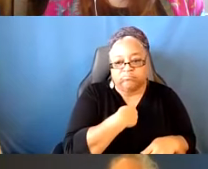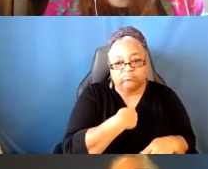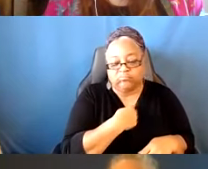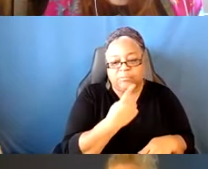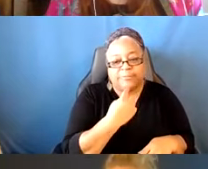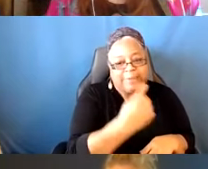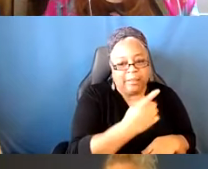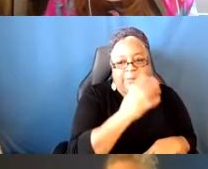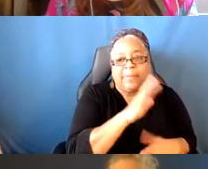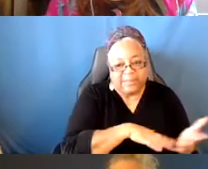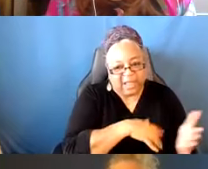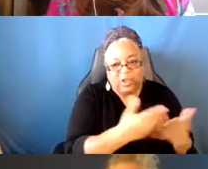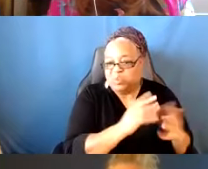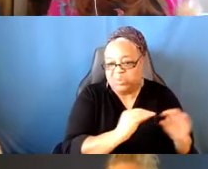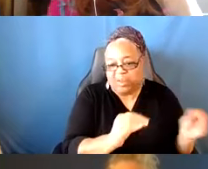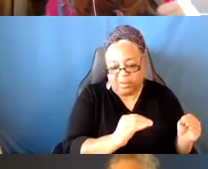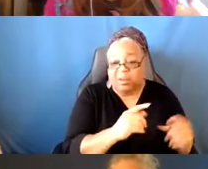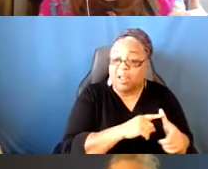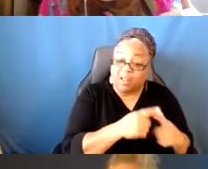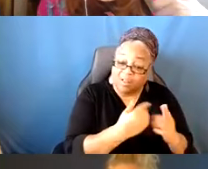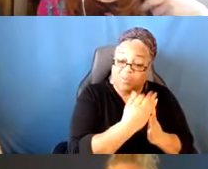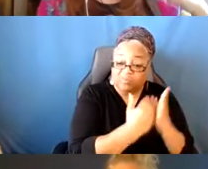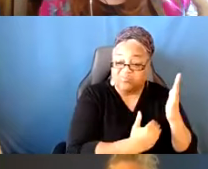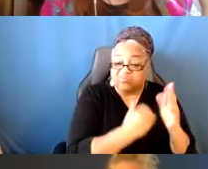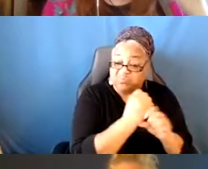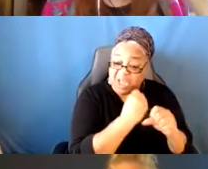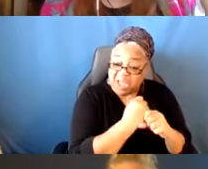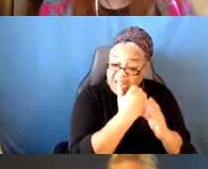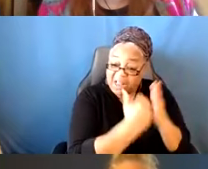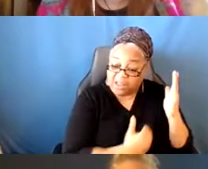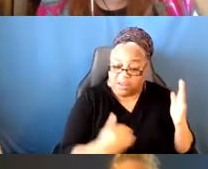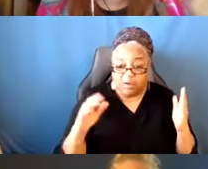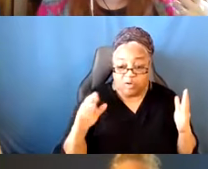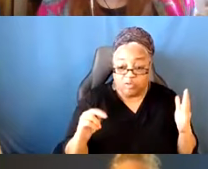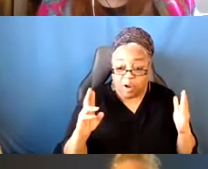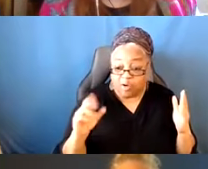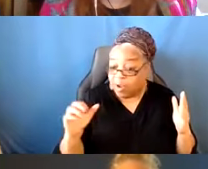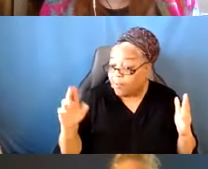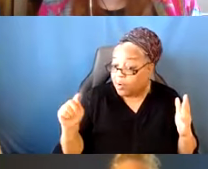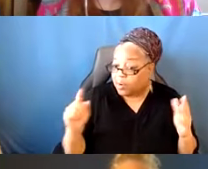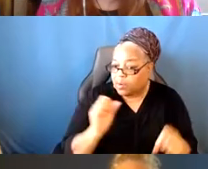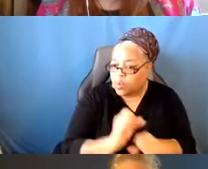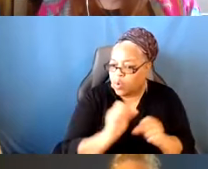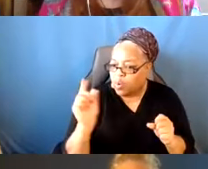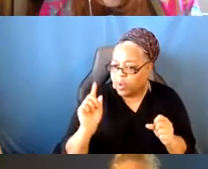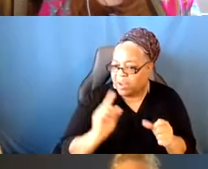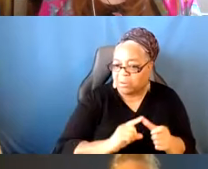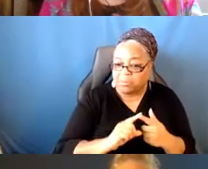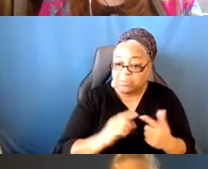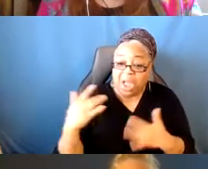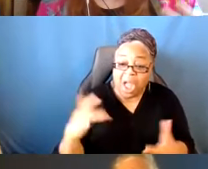And then we make a list of where does Robert work? Where does Robert hang out? What places does he